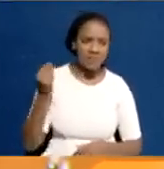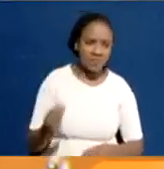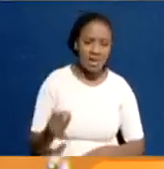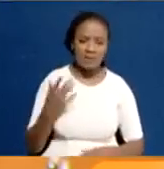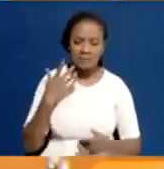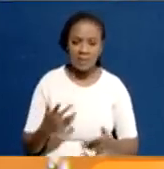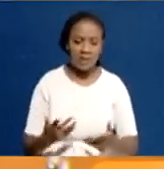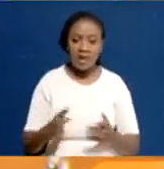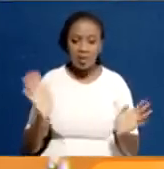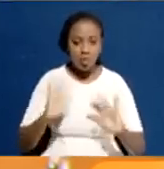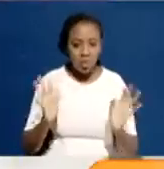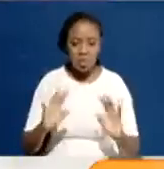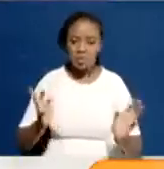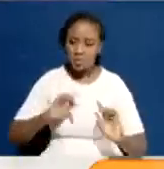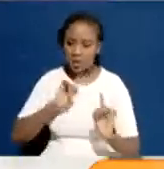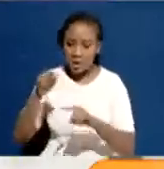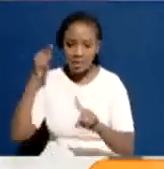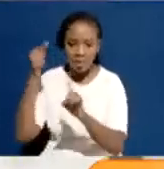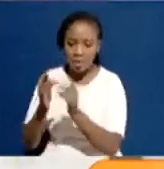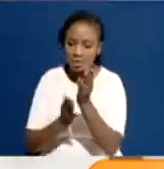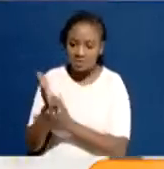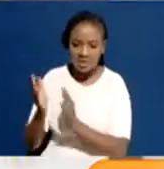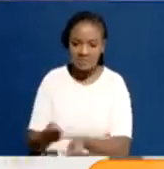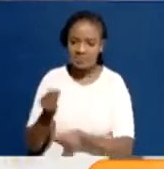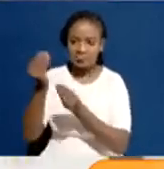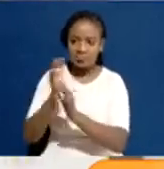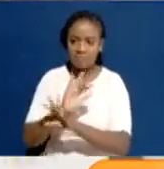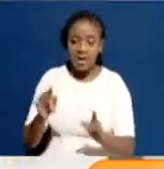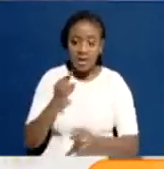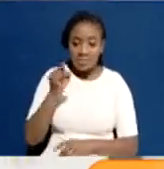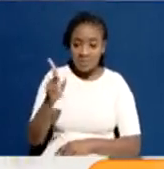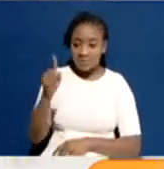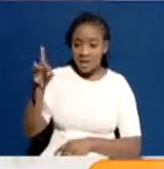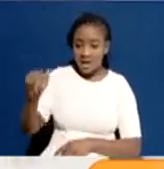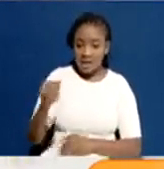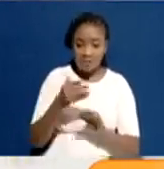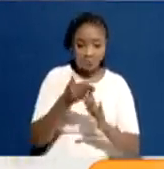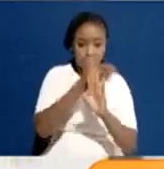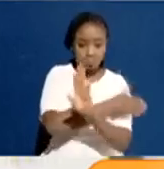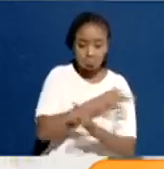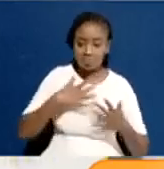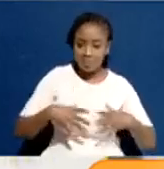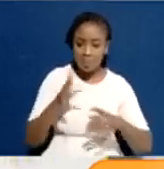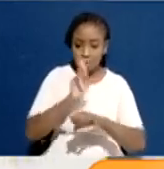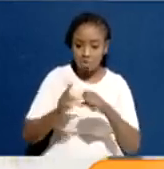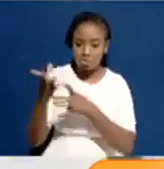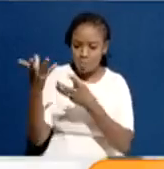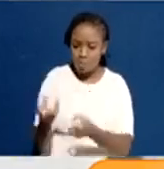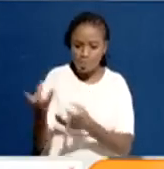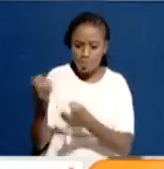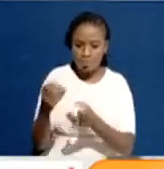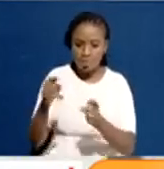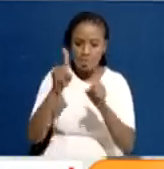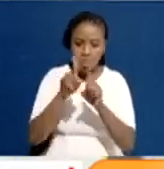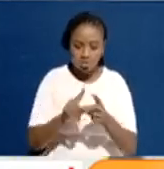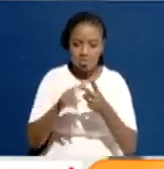to being served. This organization was used in a negative manner to persecute people